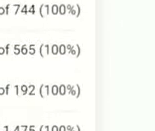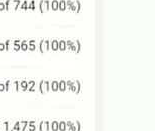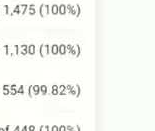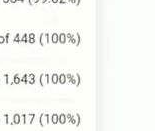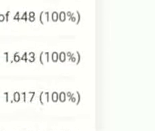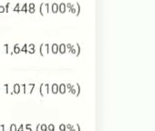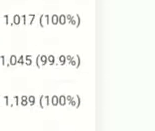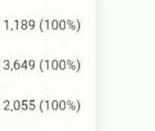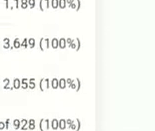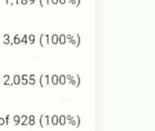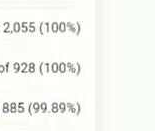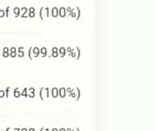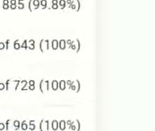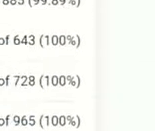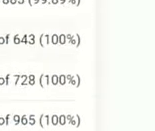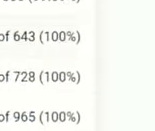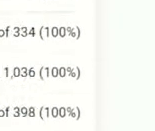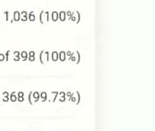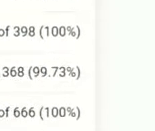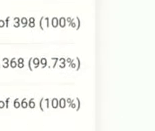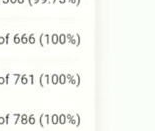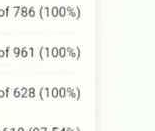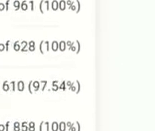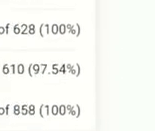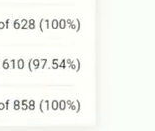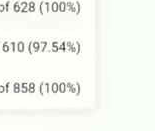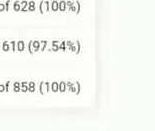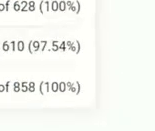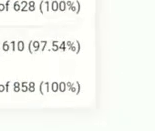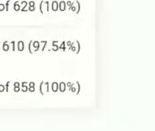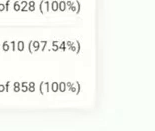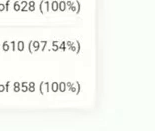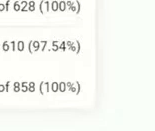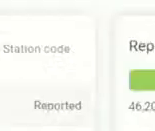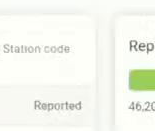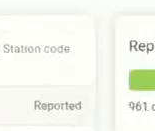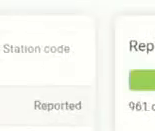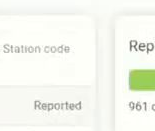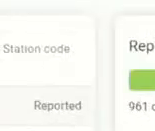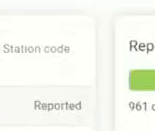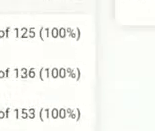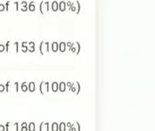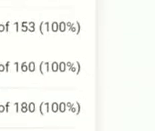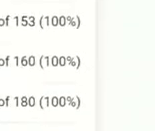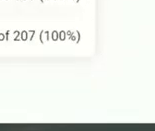My ladies and my lords, this is how the staging